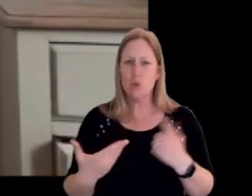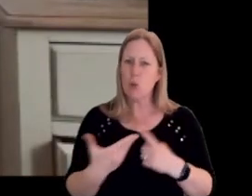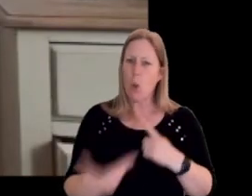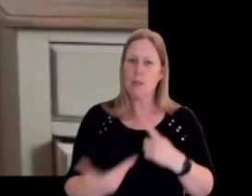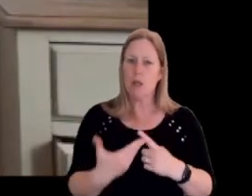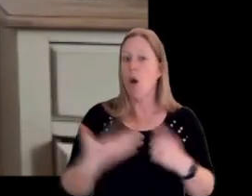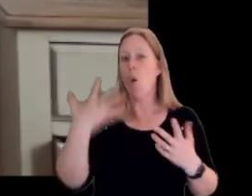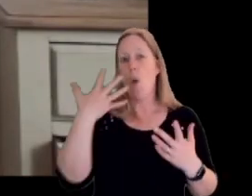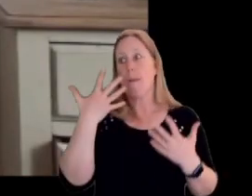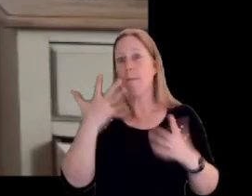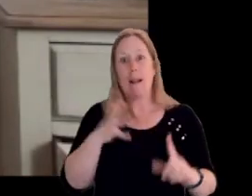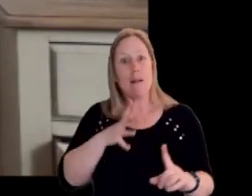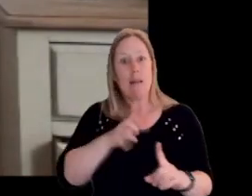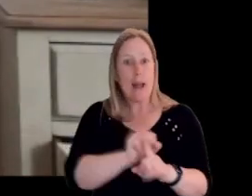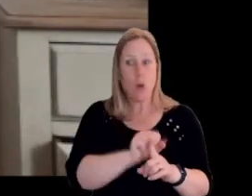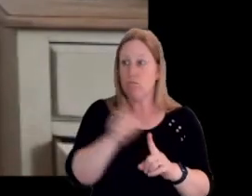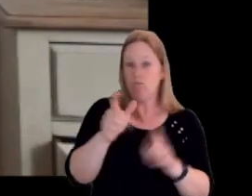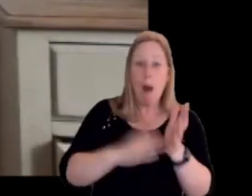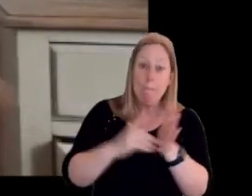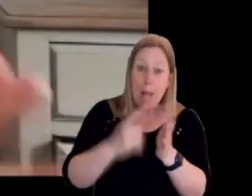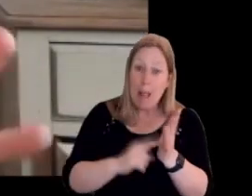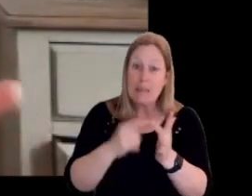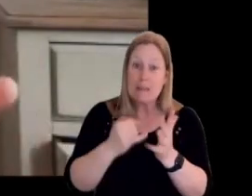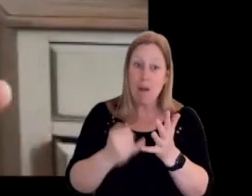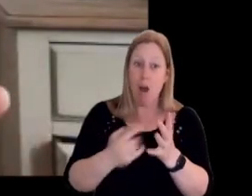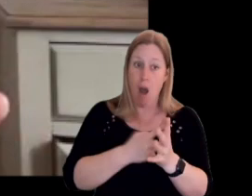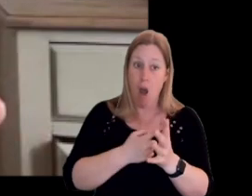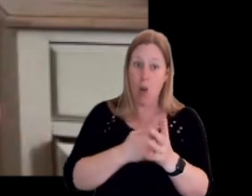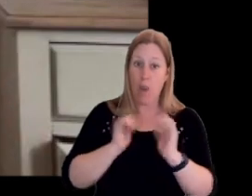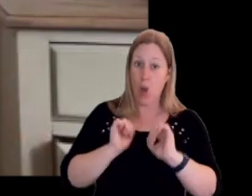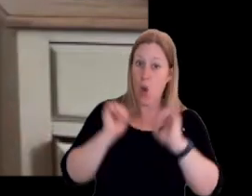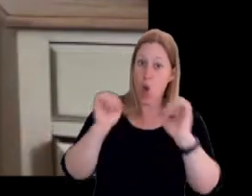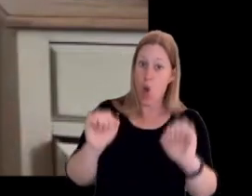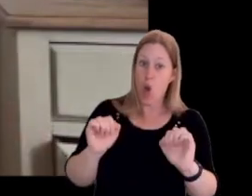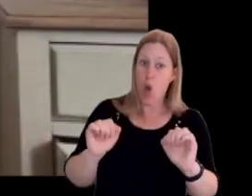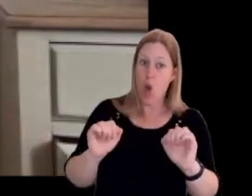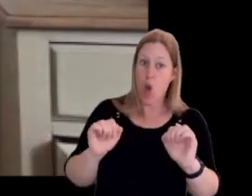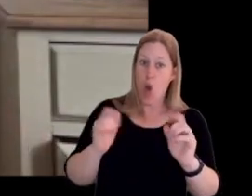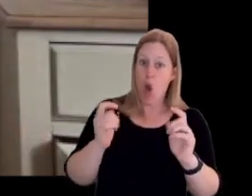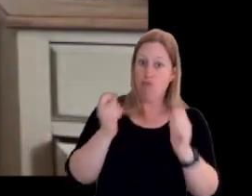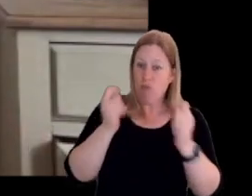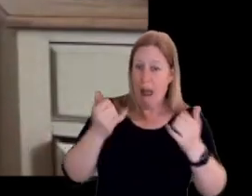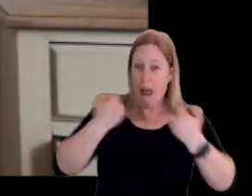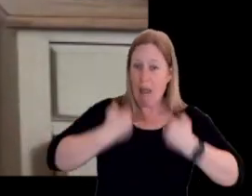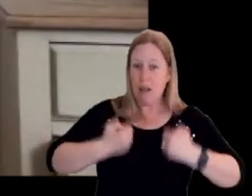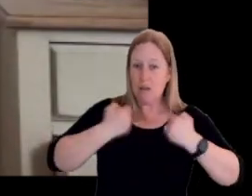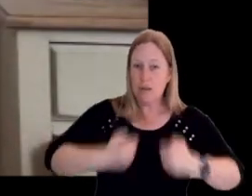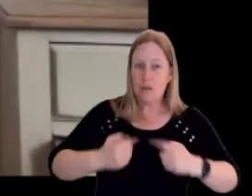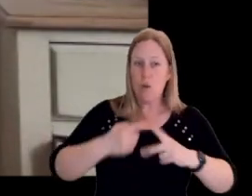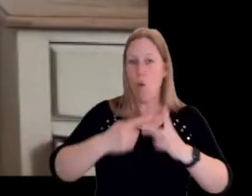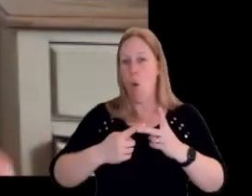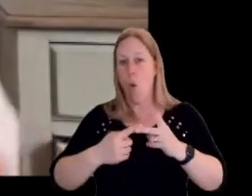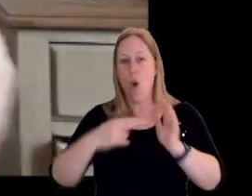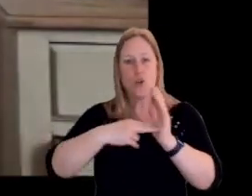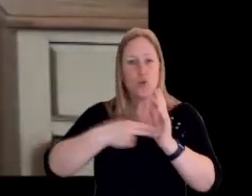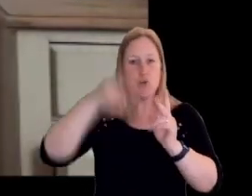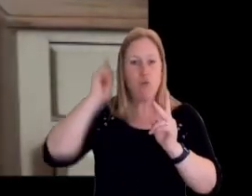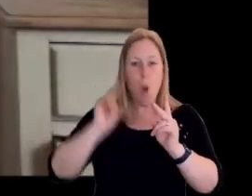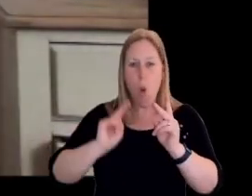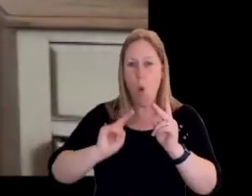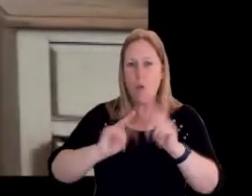So when you're late diagnosed, whether it's, Melissa with her different rare illnesses